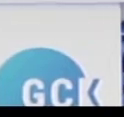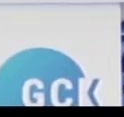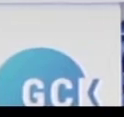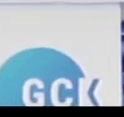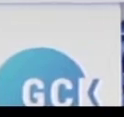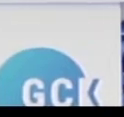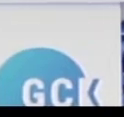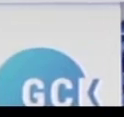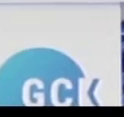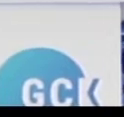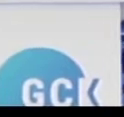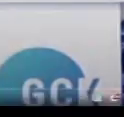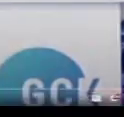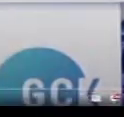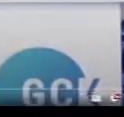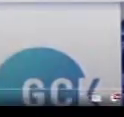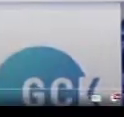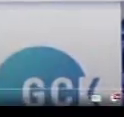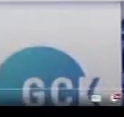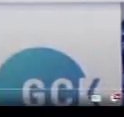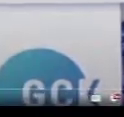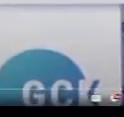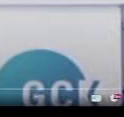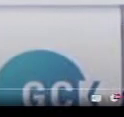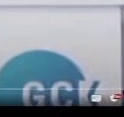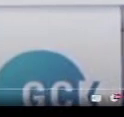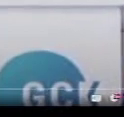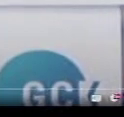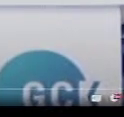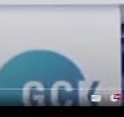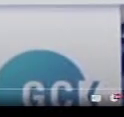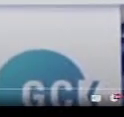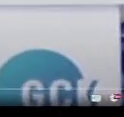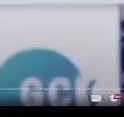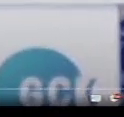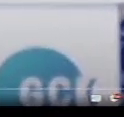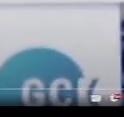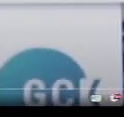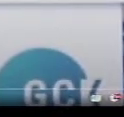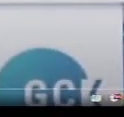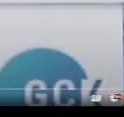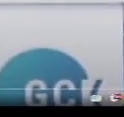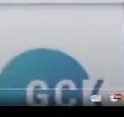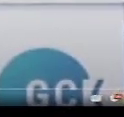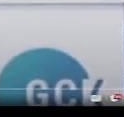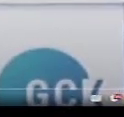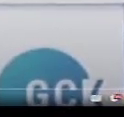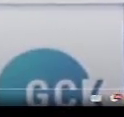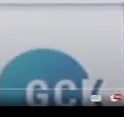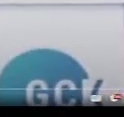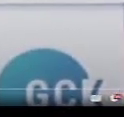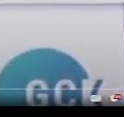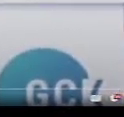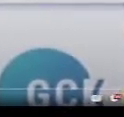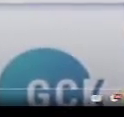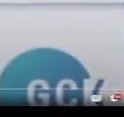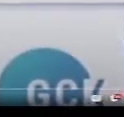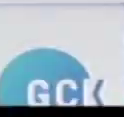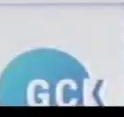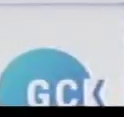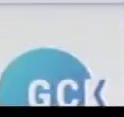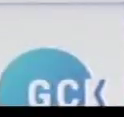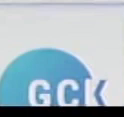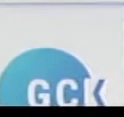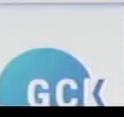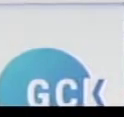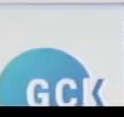his presence here tonight. Convincing freedom from Satan. We believe the Lord is here tonight. Begin I said, to thank I the